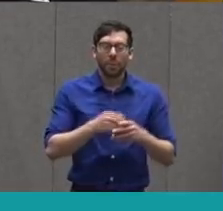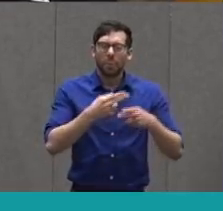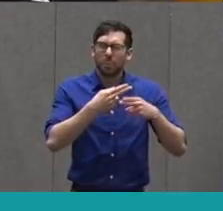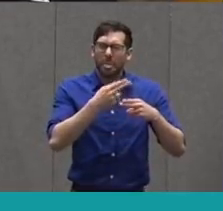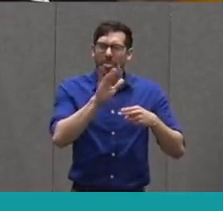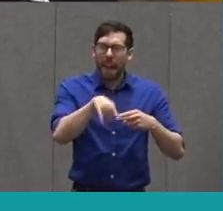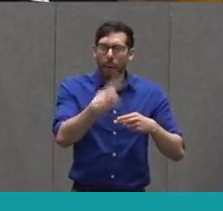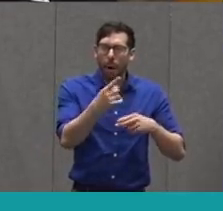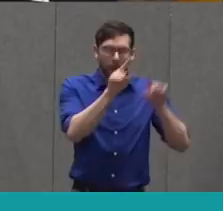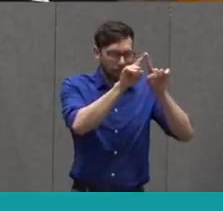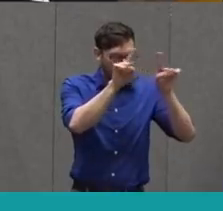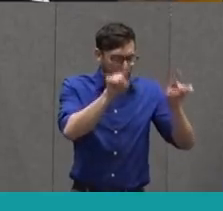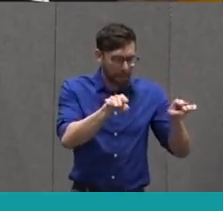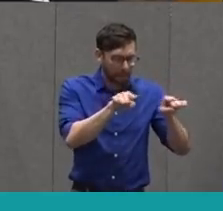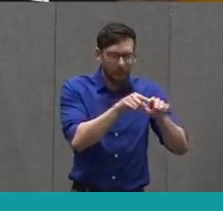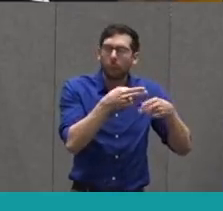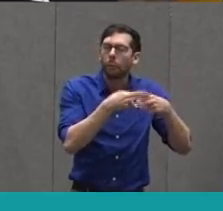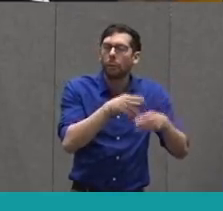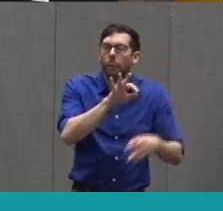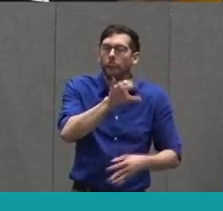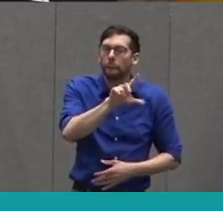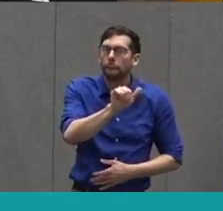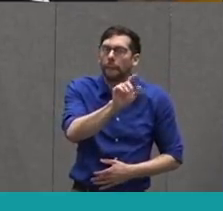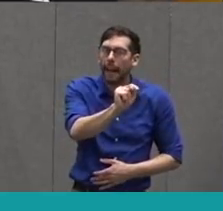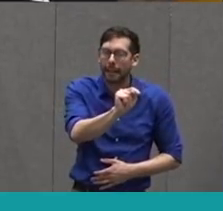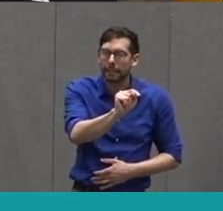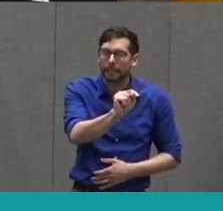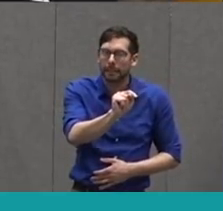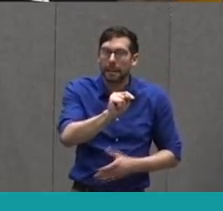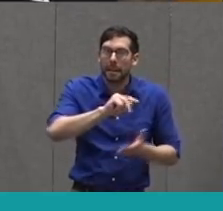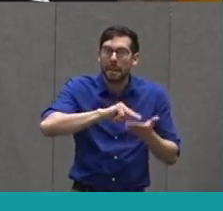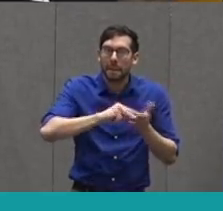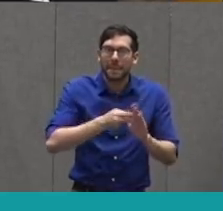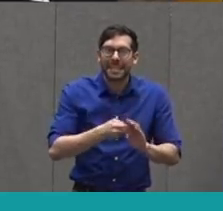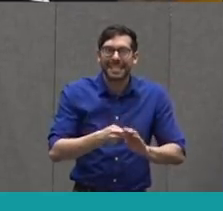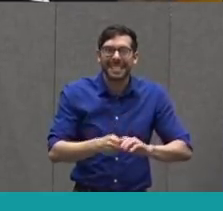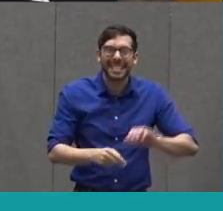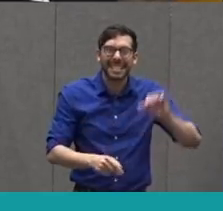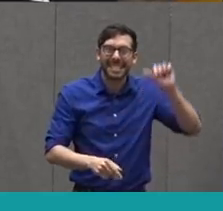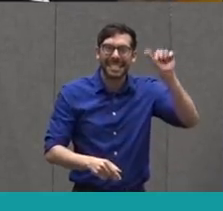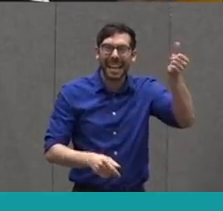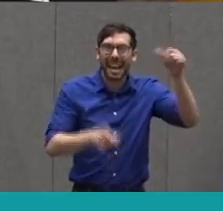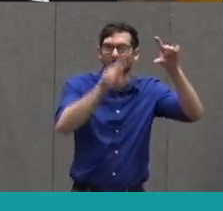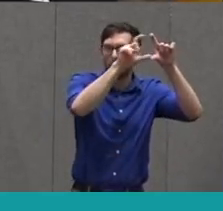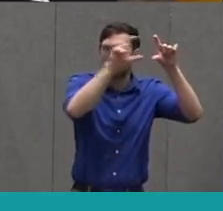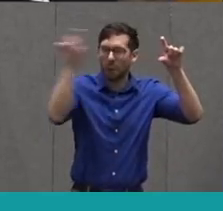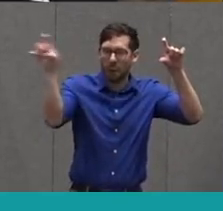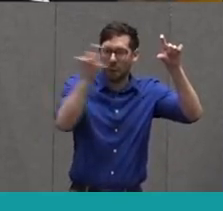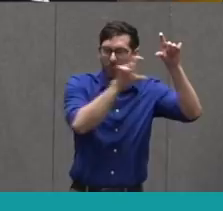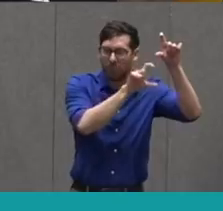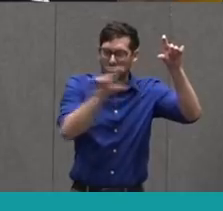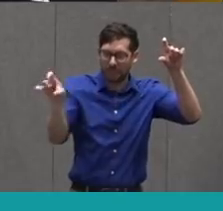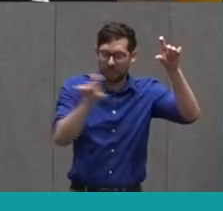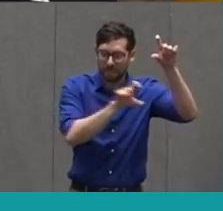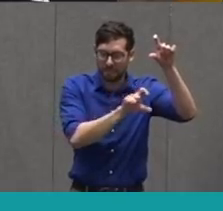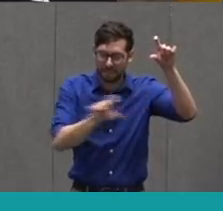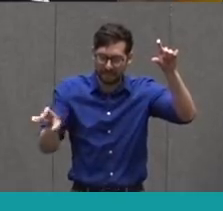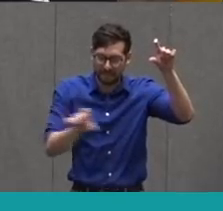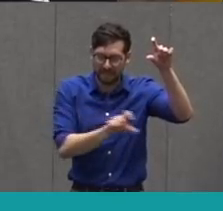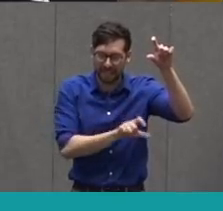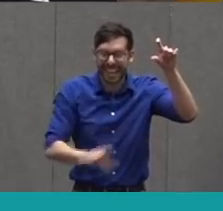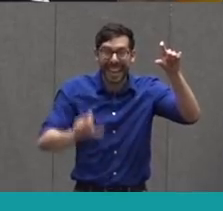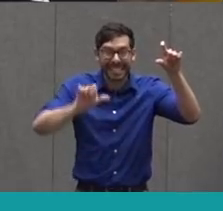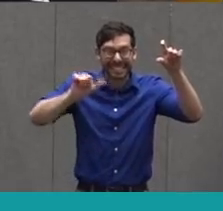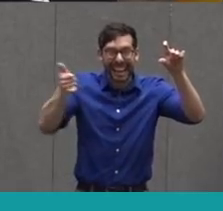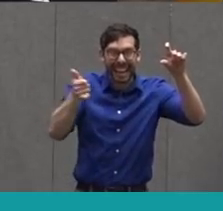we know that a flat represents 10 rows with 10 in each row to make